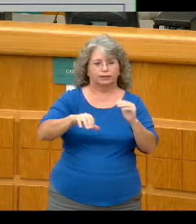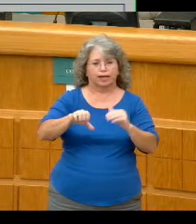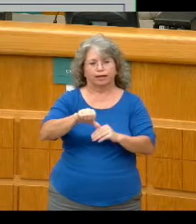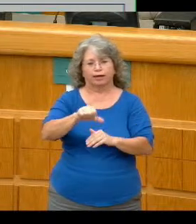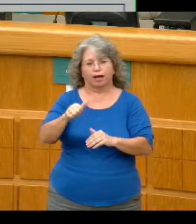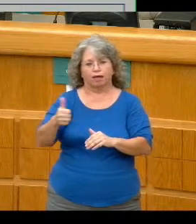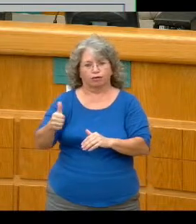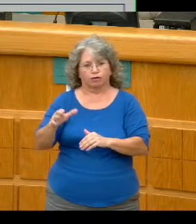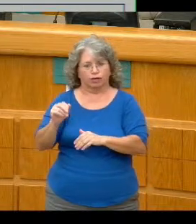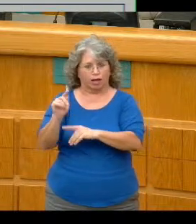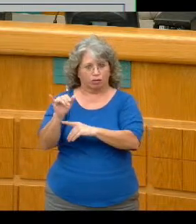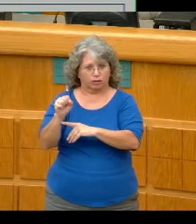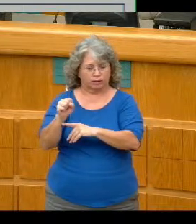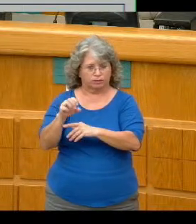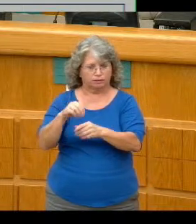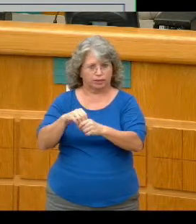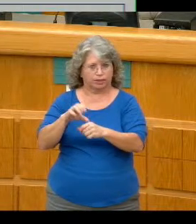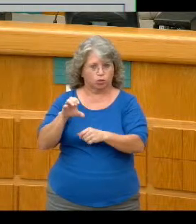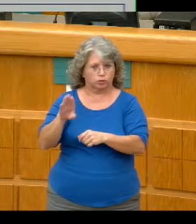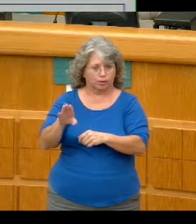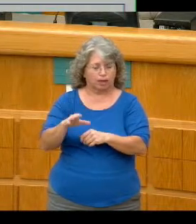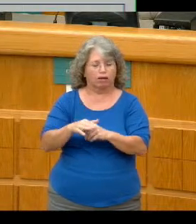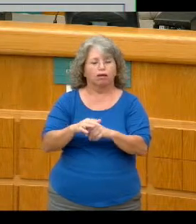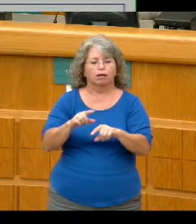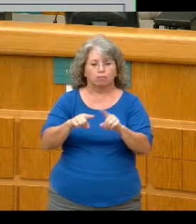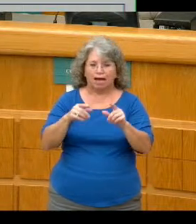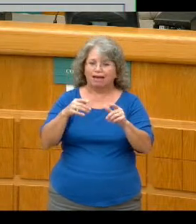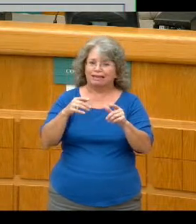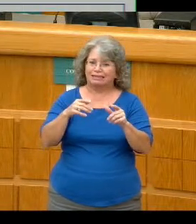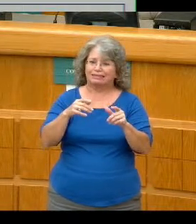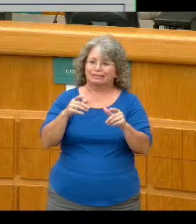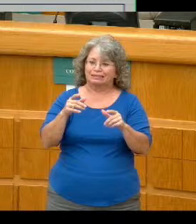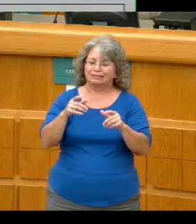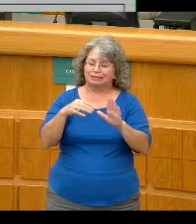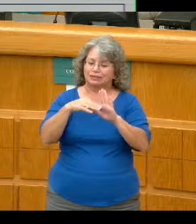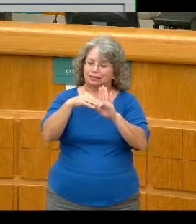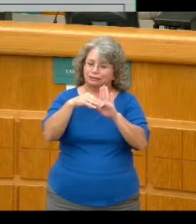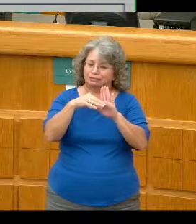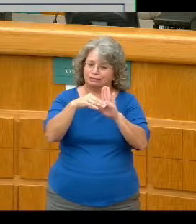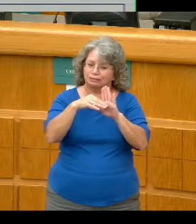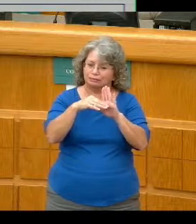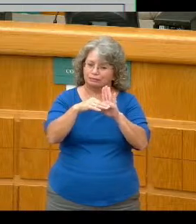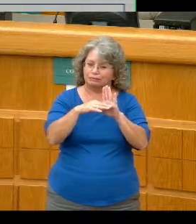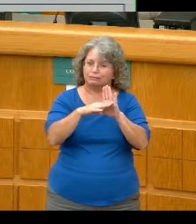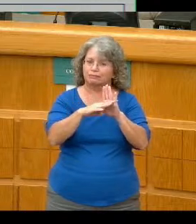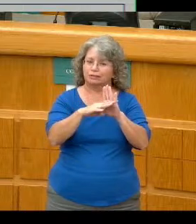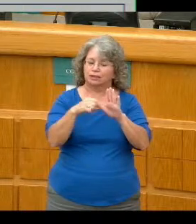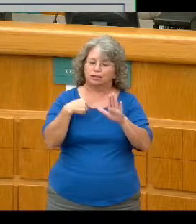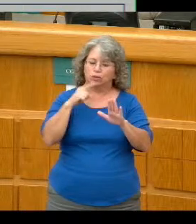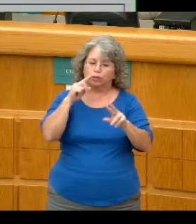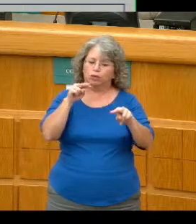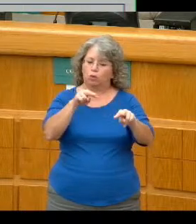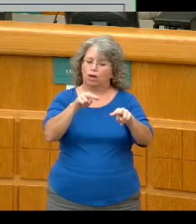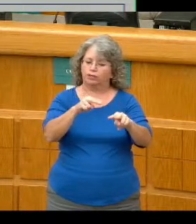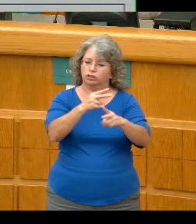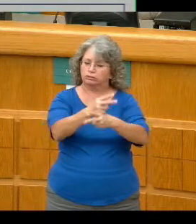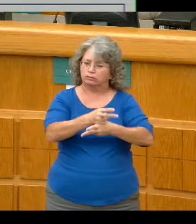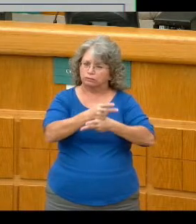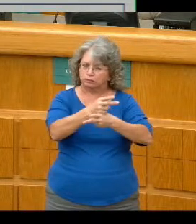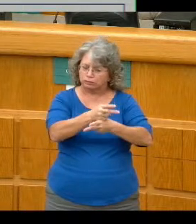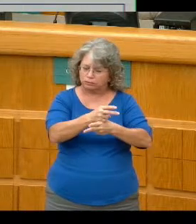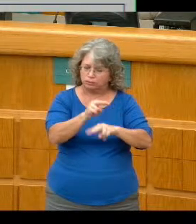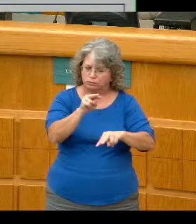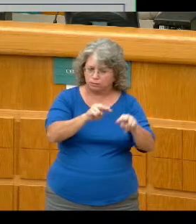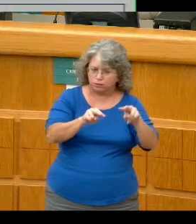other counties in the coastal bend, but it is trending upward somewhat slightly. And so we're watching this right now